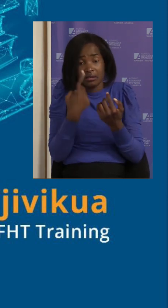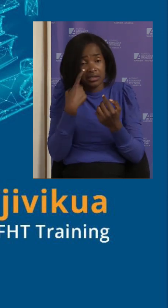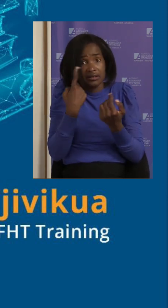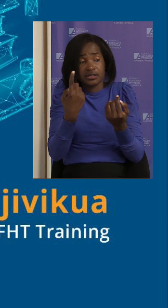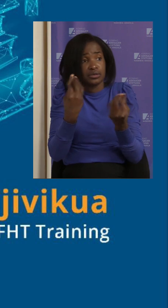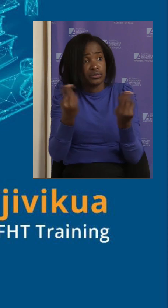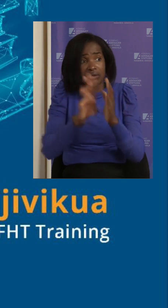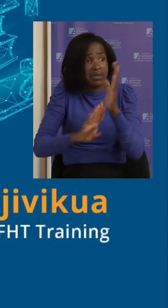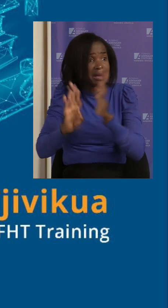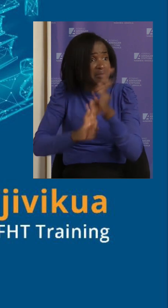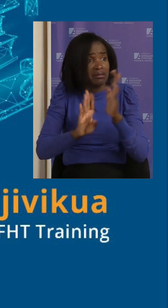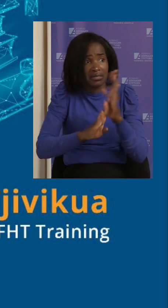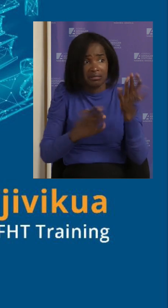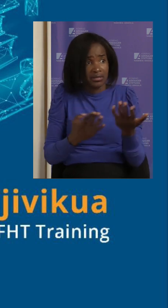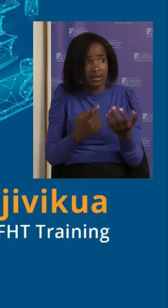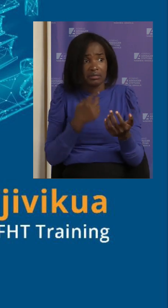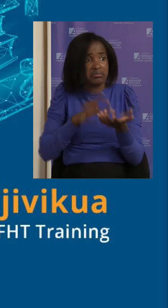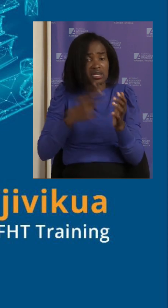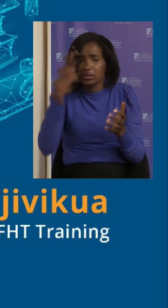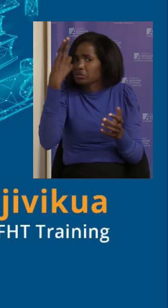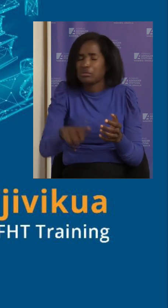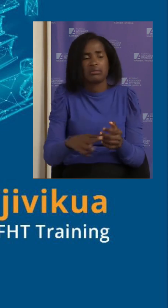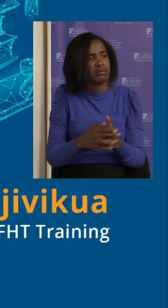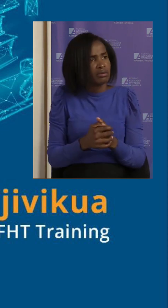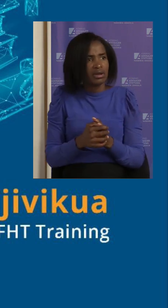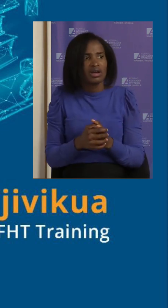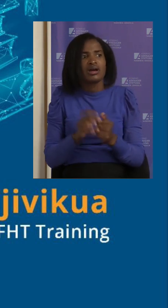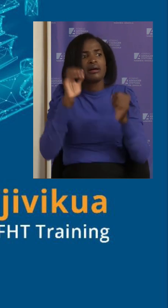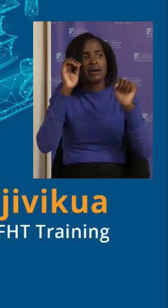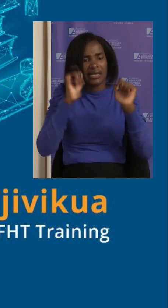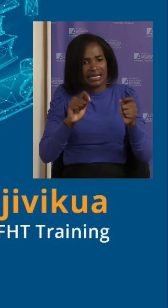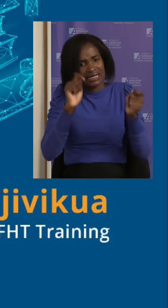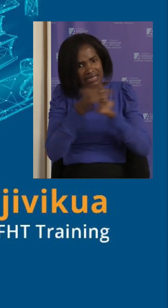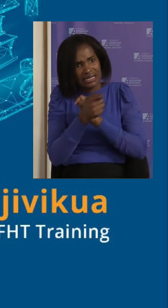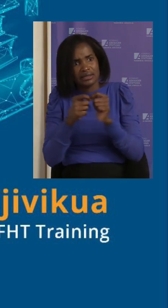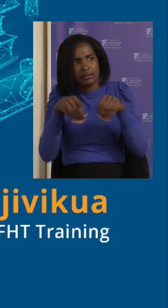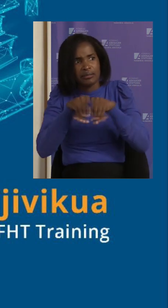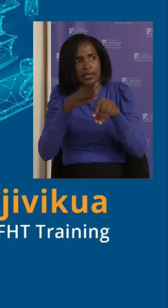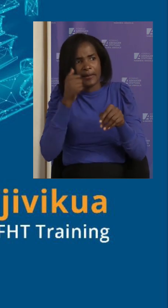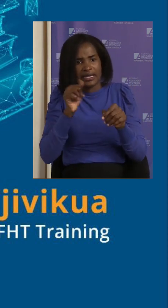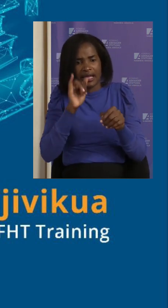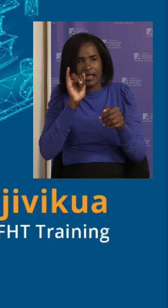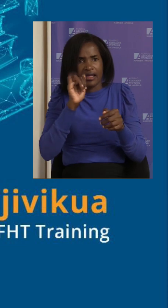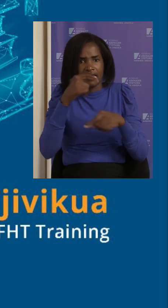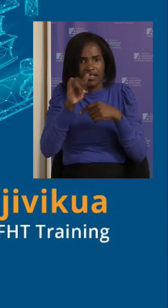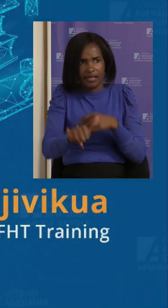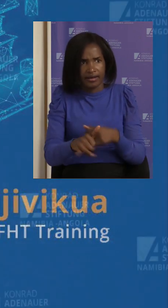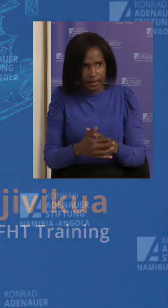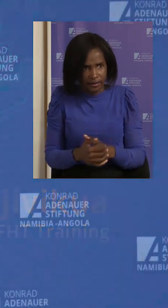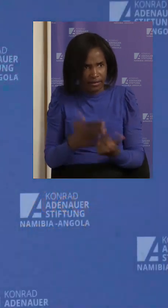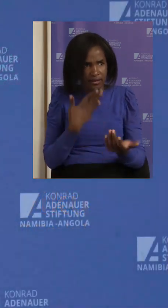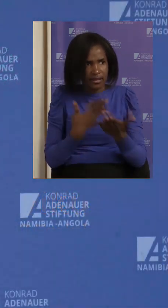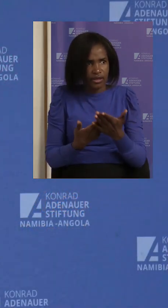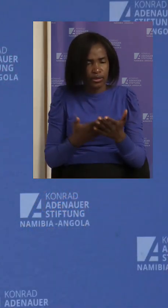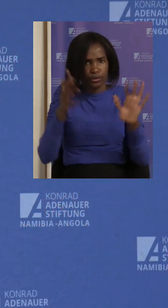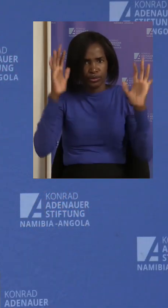an emphatic no. We can do much better than that. I thank you.